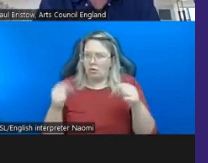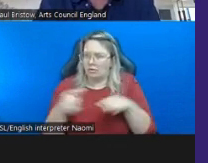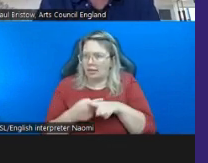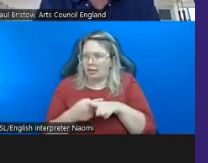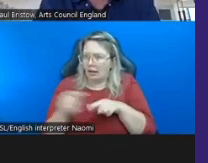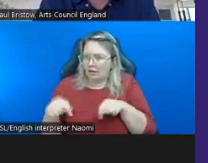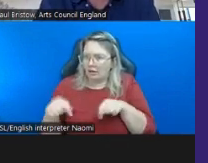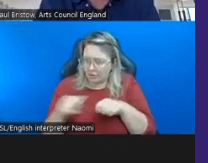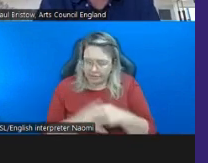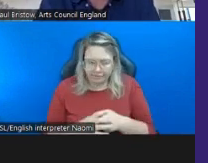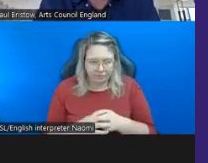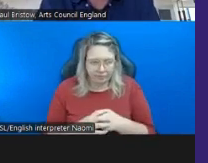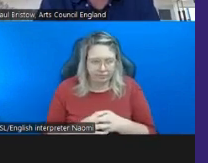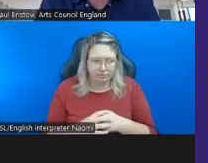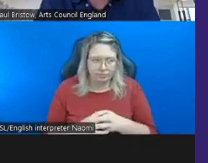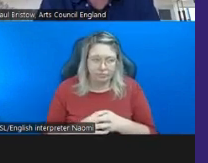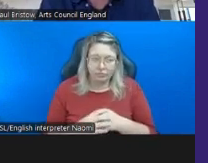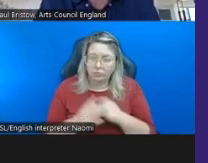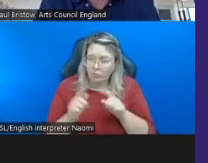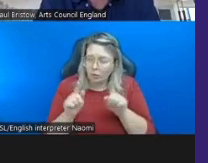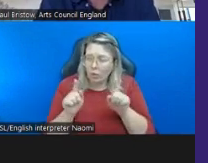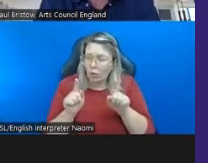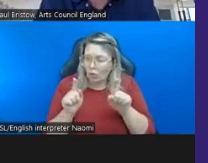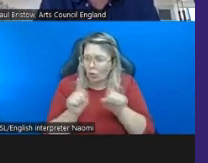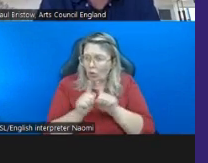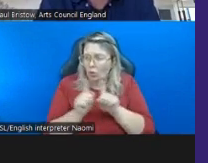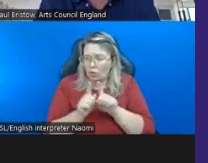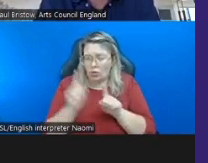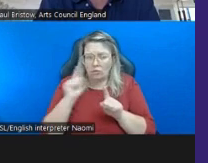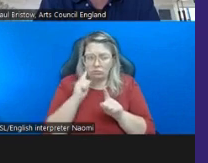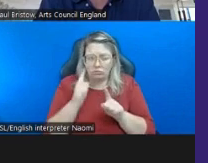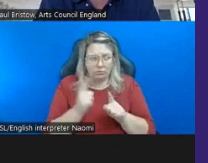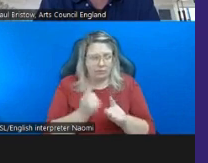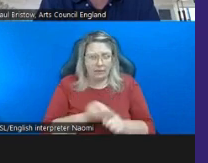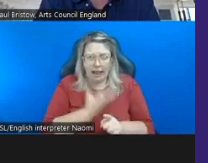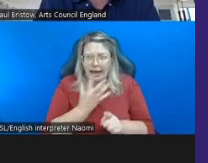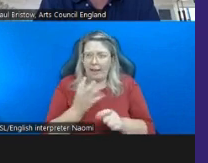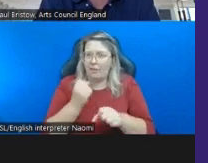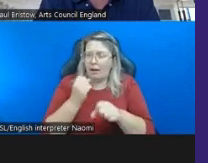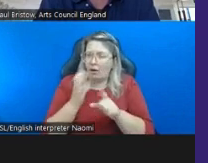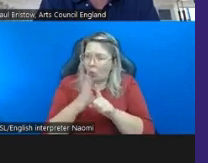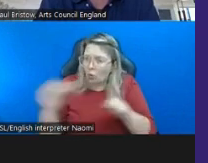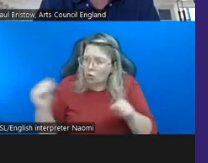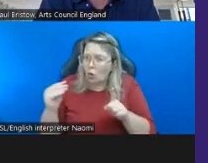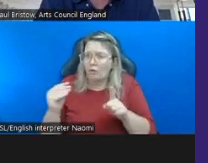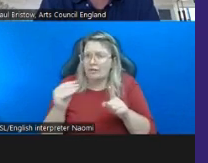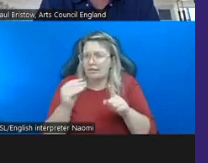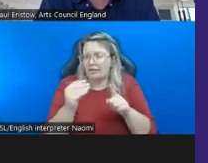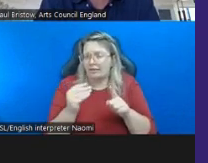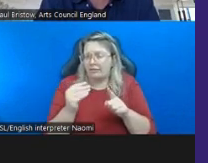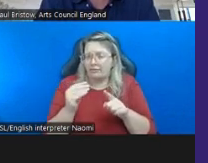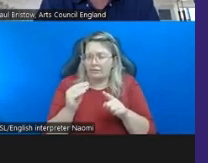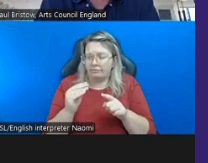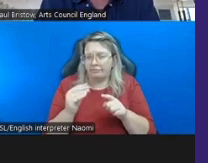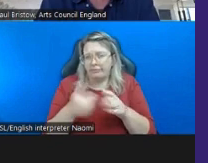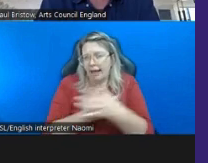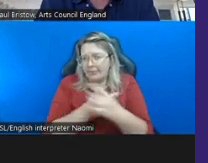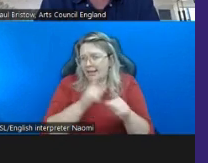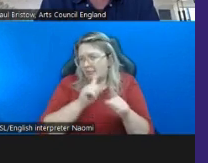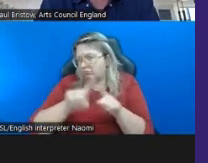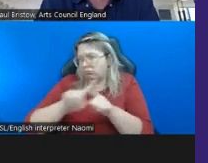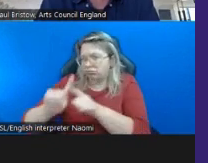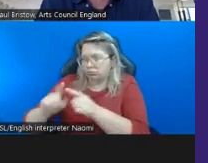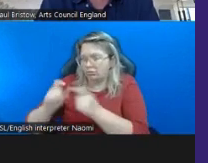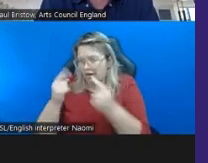it's been recognised as well by both by parties of all governments of all parties that the centralisation of policy in England